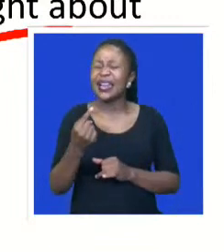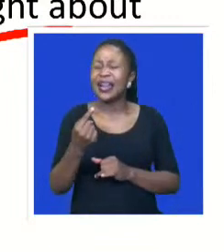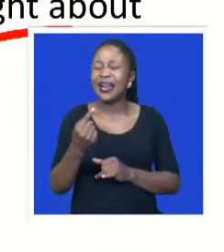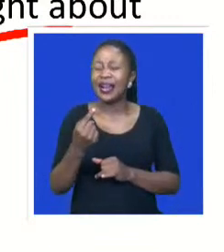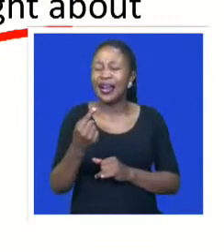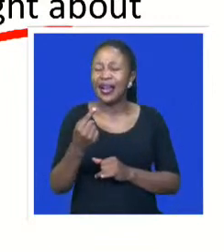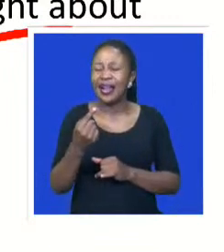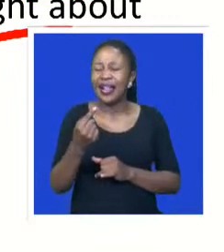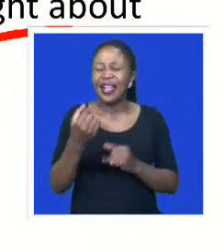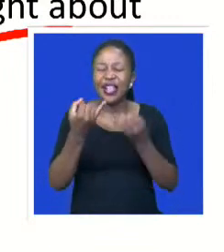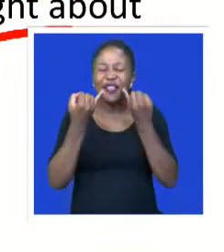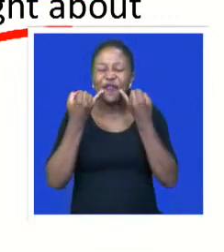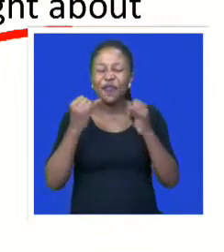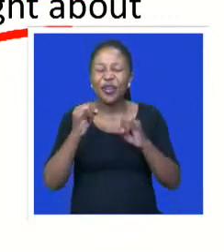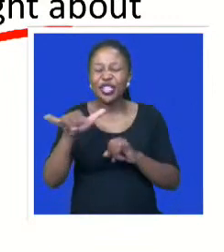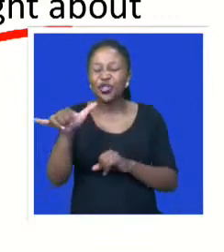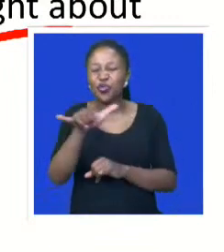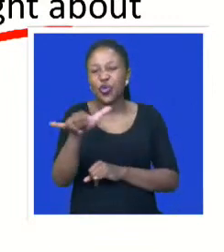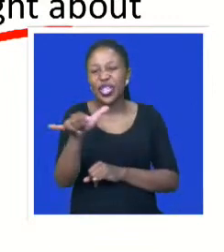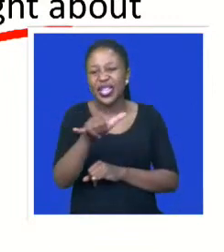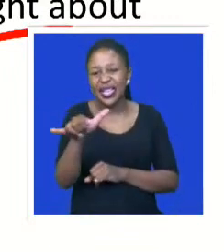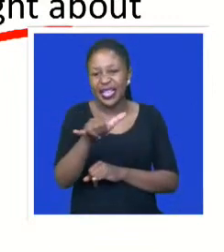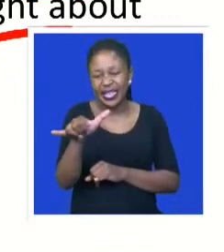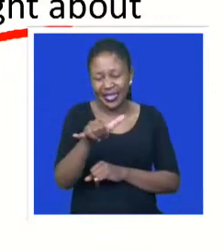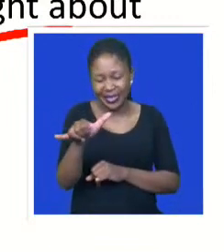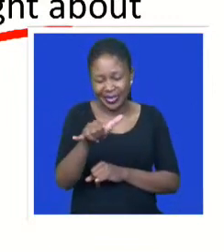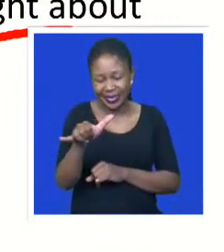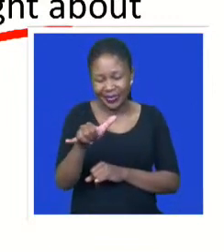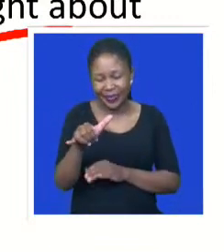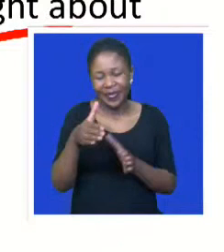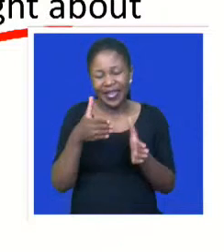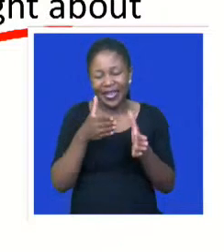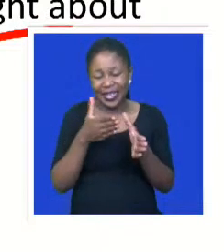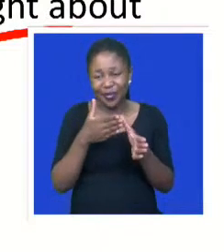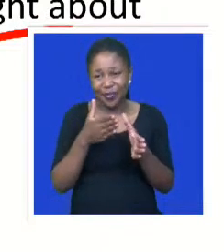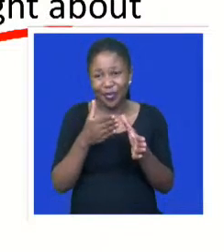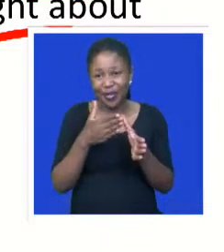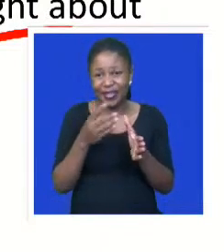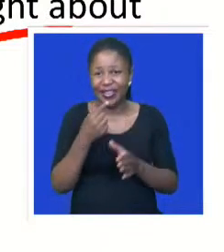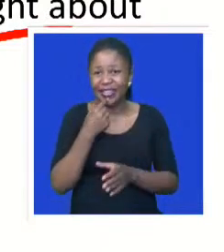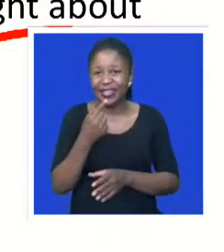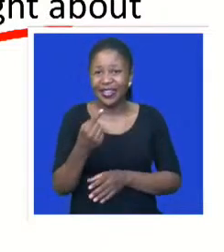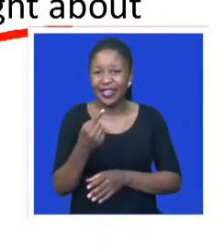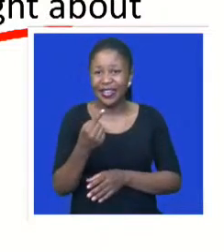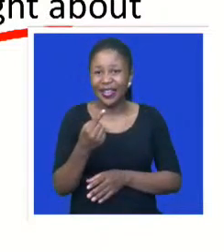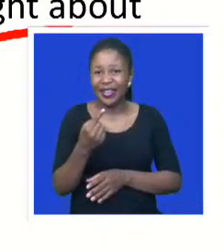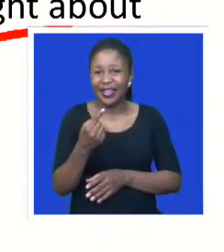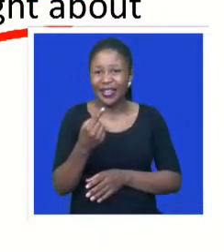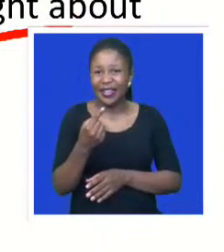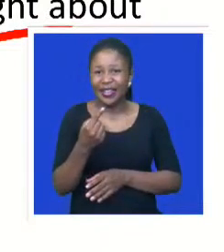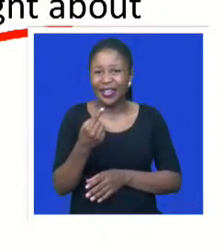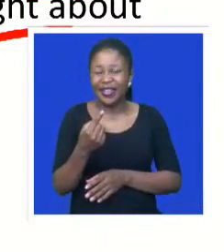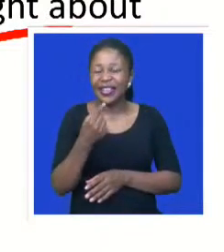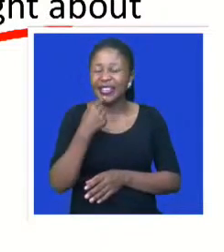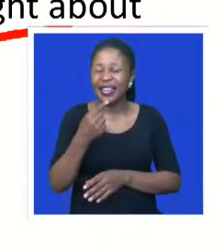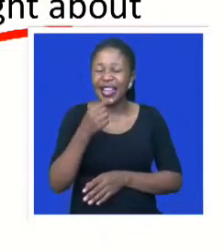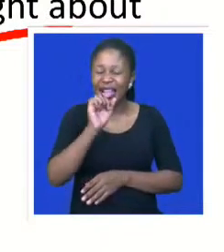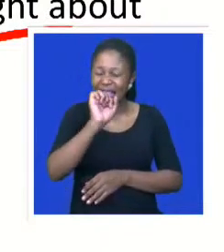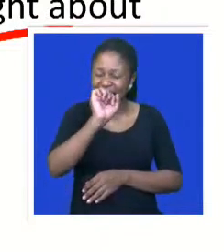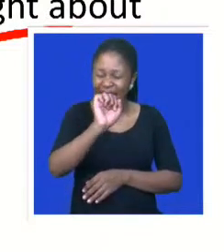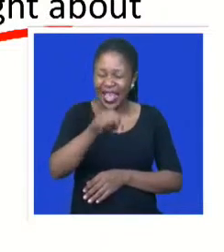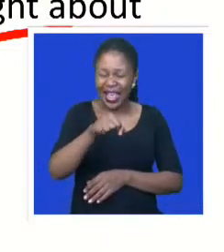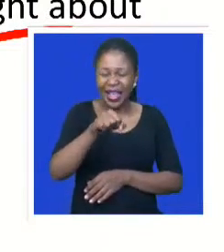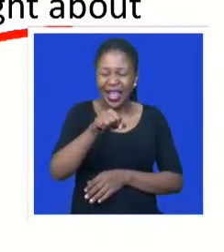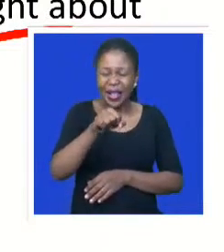our lesson here, on our question is that, yes, the question says, do you think Luke's